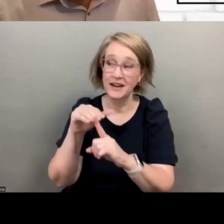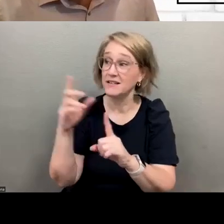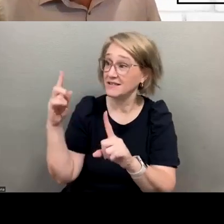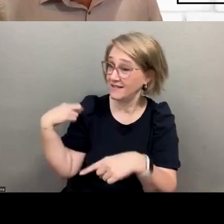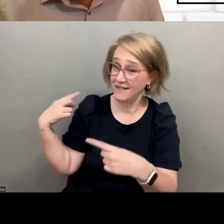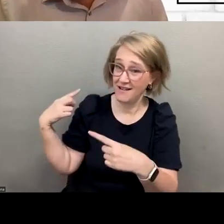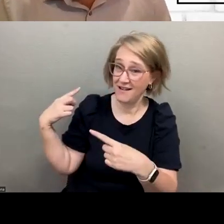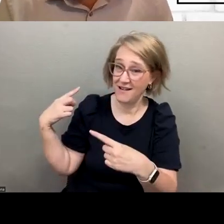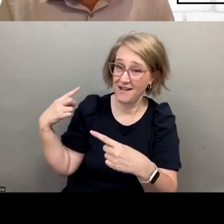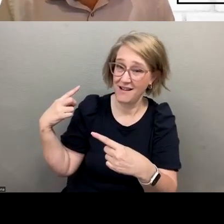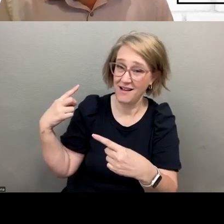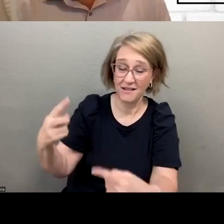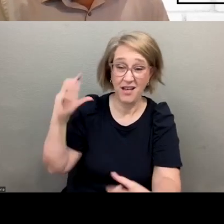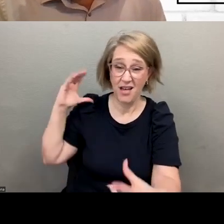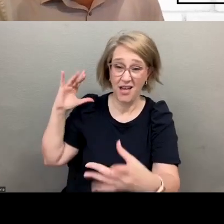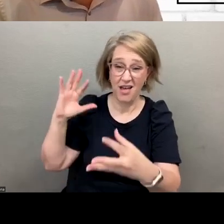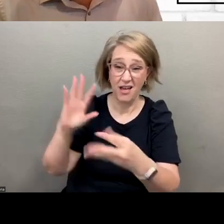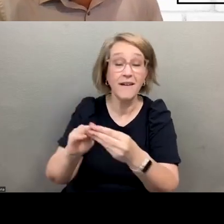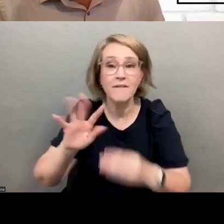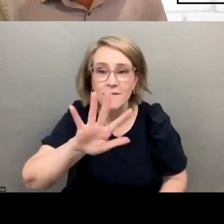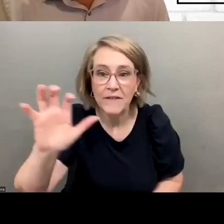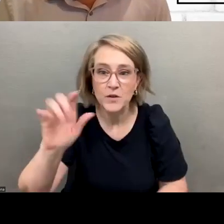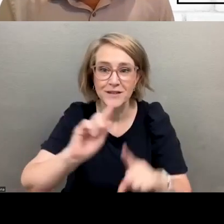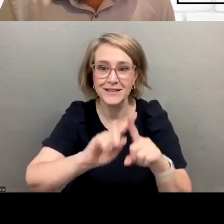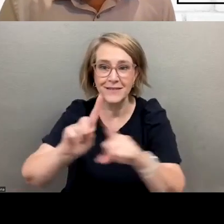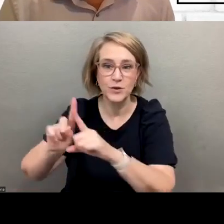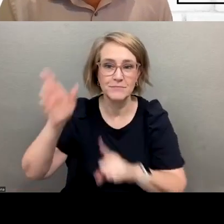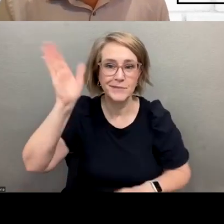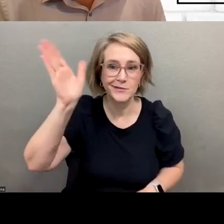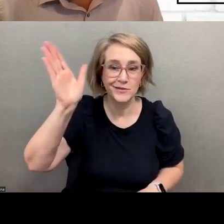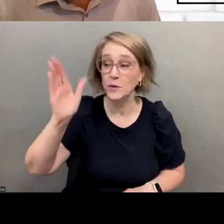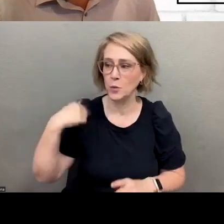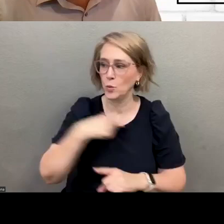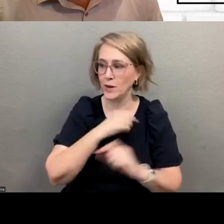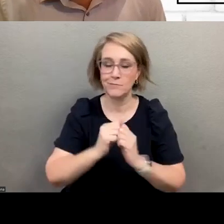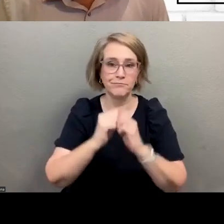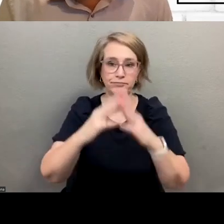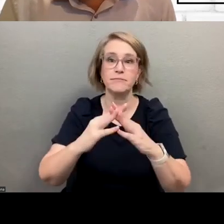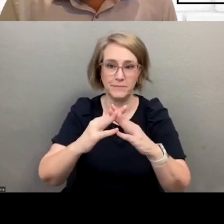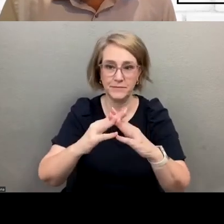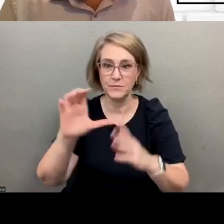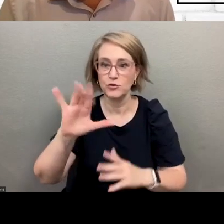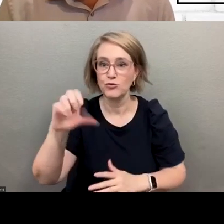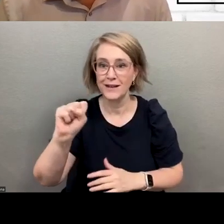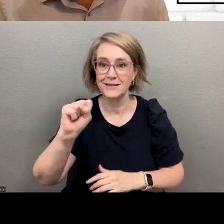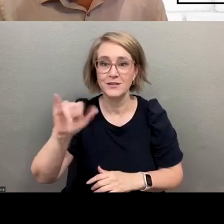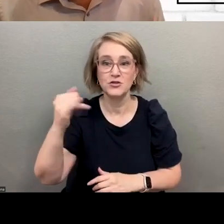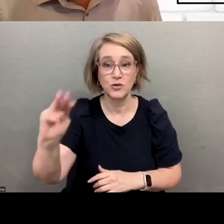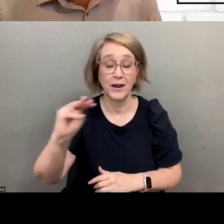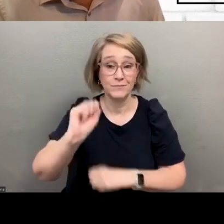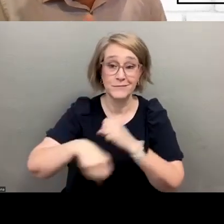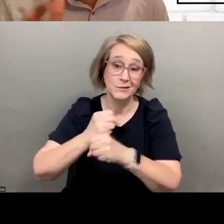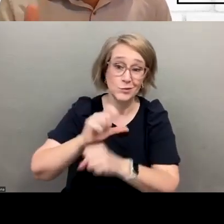Now, nearly 500 unique speakers since the launch of the Crisis Jam in 2020. When you take a look